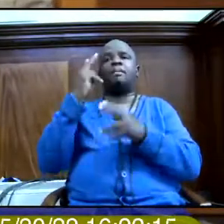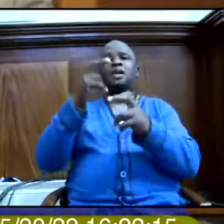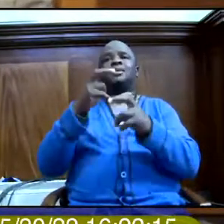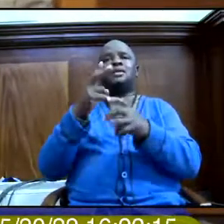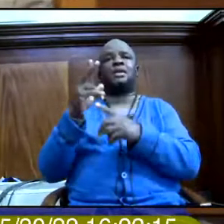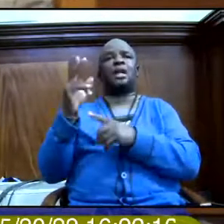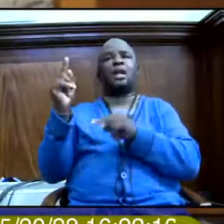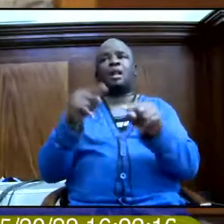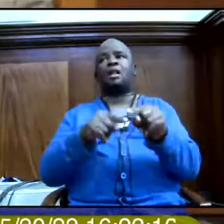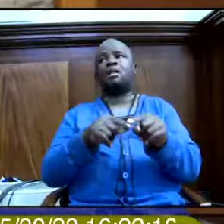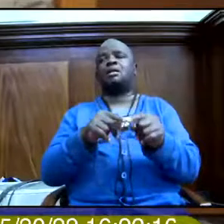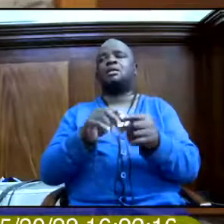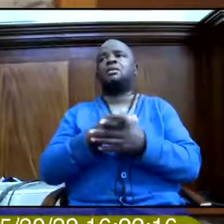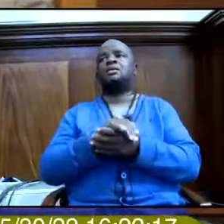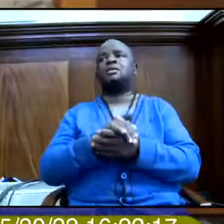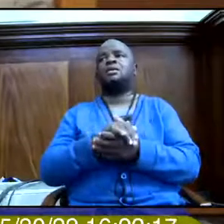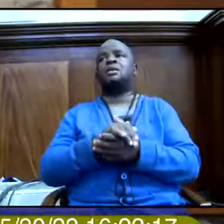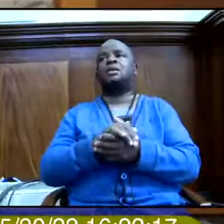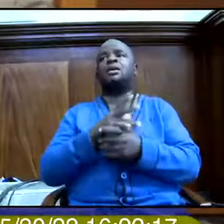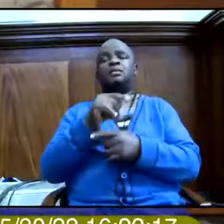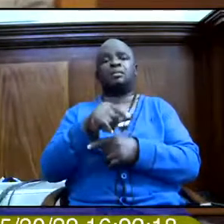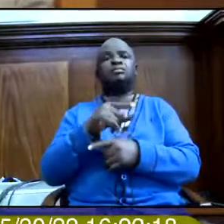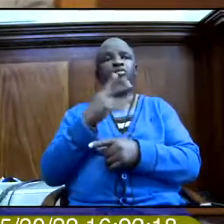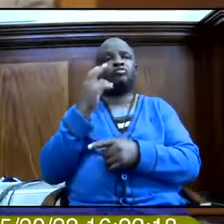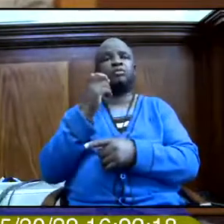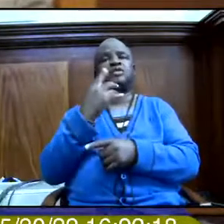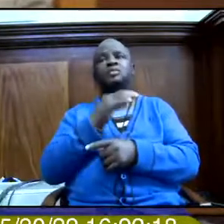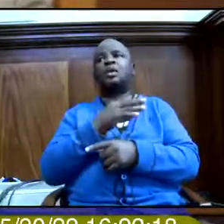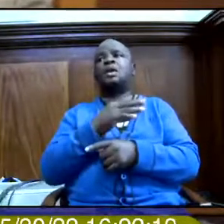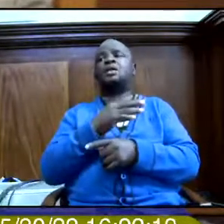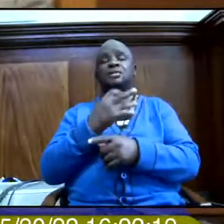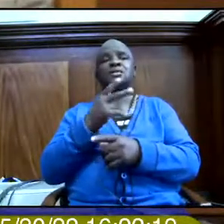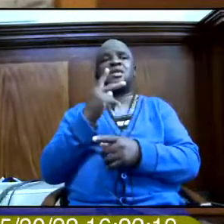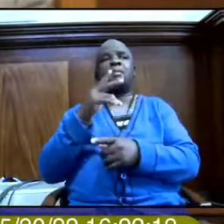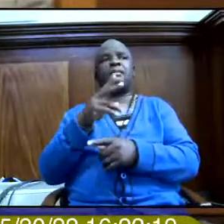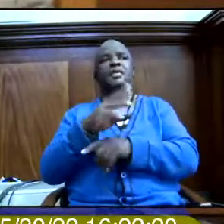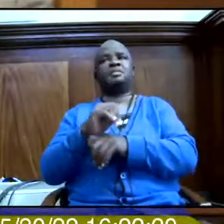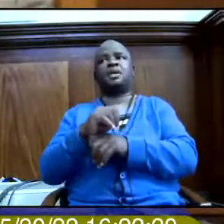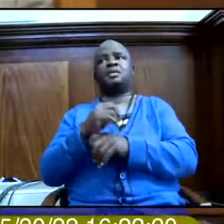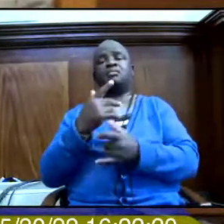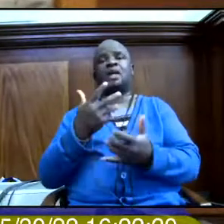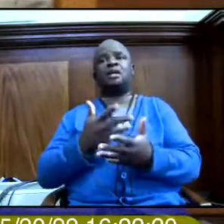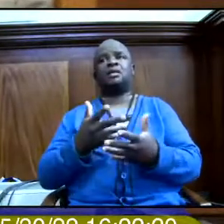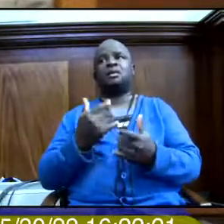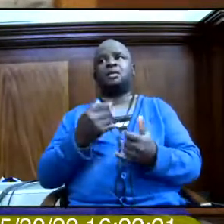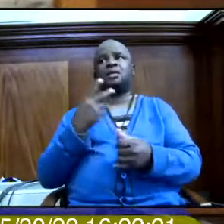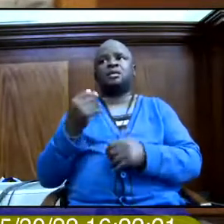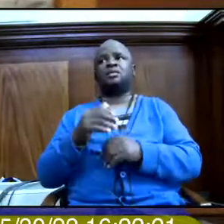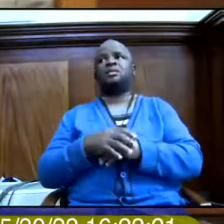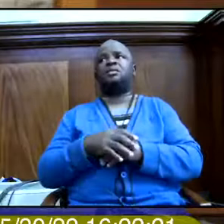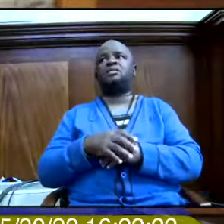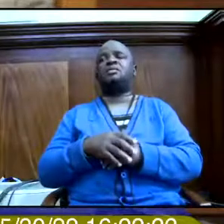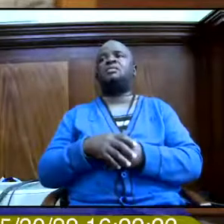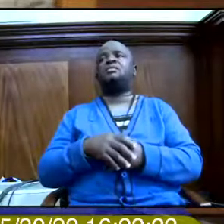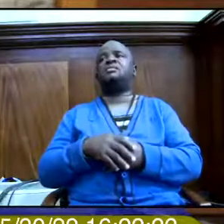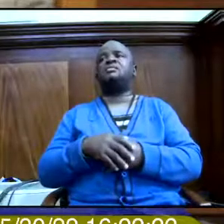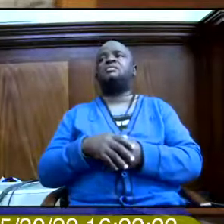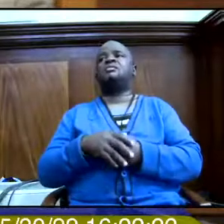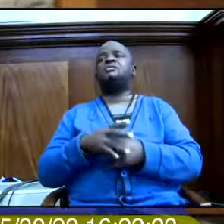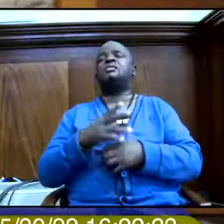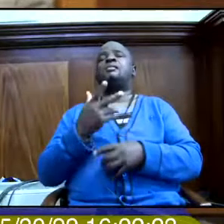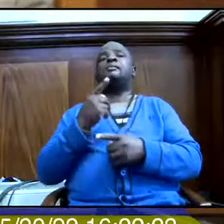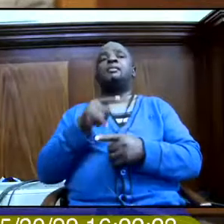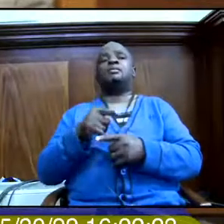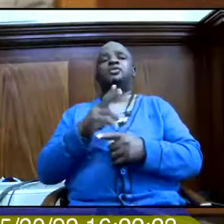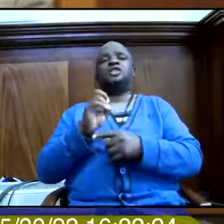airport we should have been told that they are municipal buses but where are they now we don't know but our position as up to delegate is